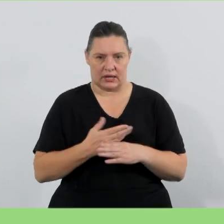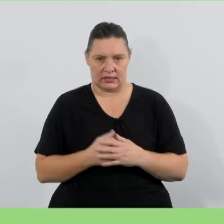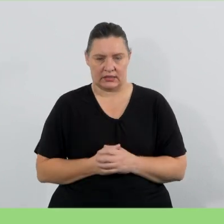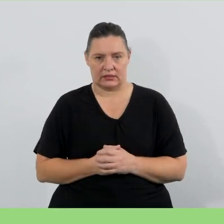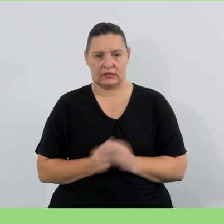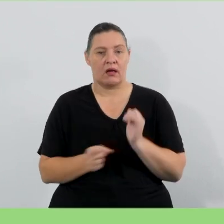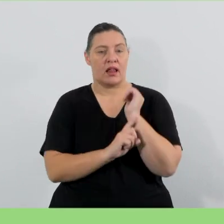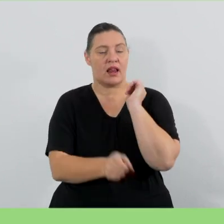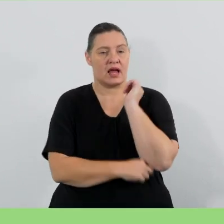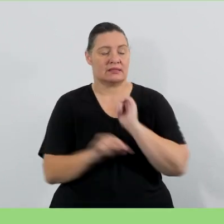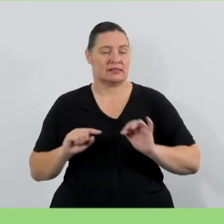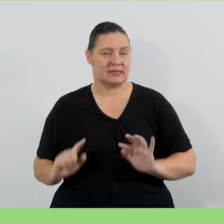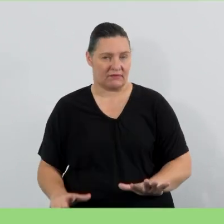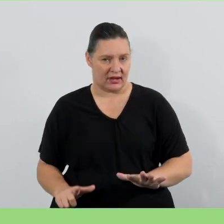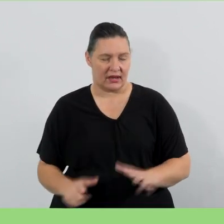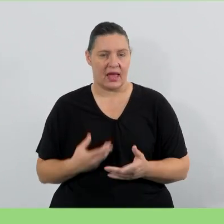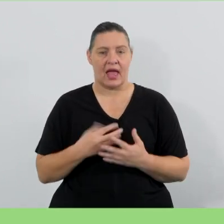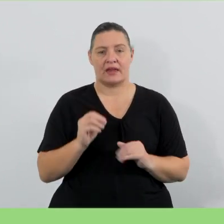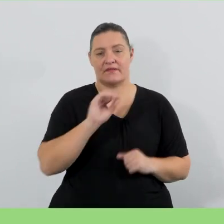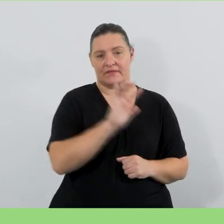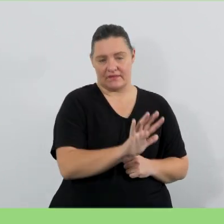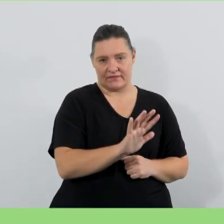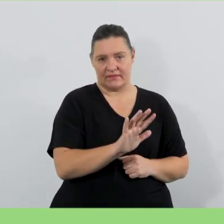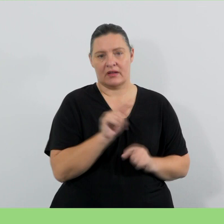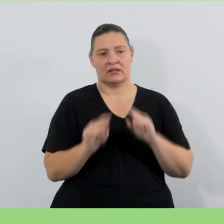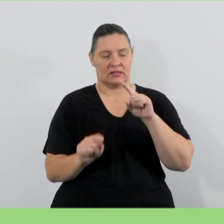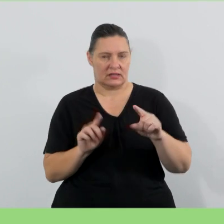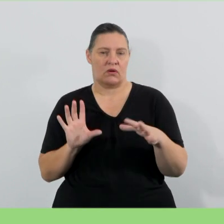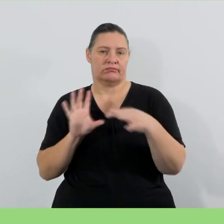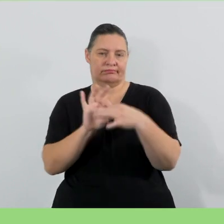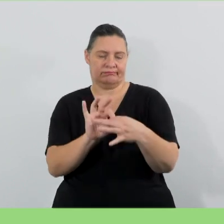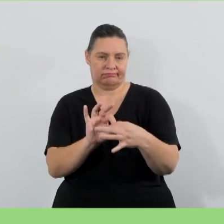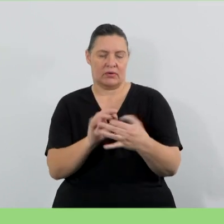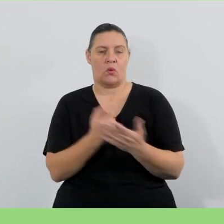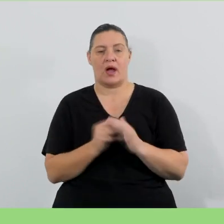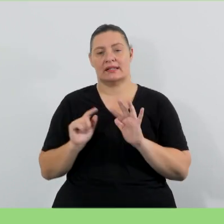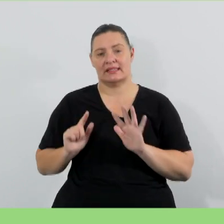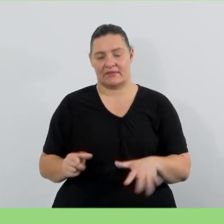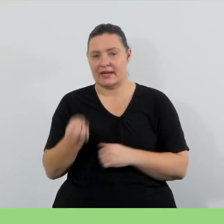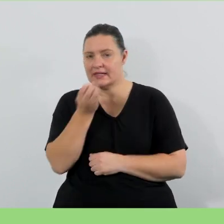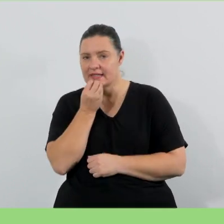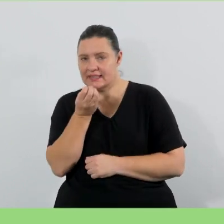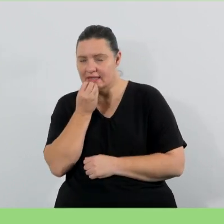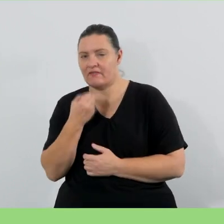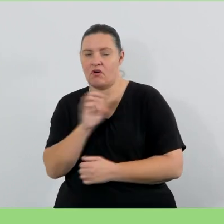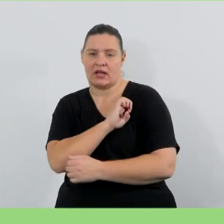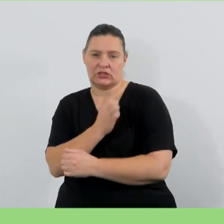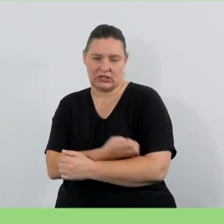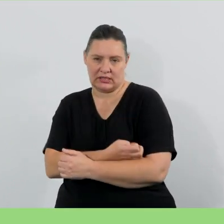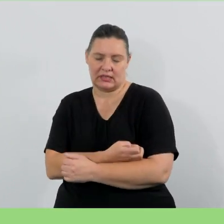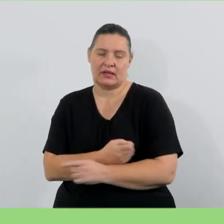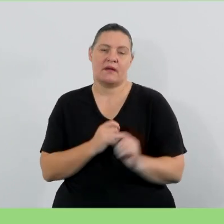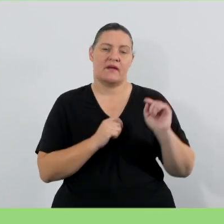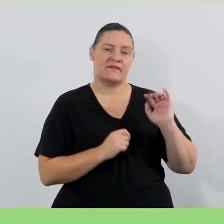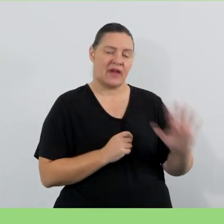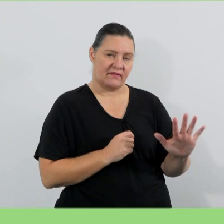it, the last one, number 7 and number 5, they actually work hand in hand, because number 7 is eating for energy,